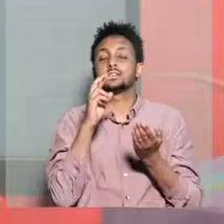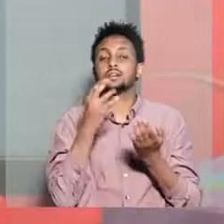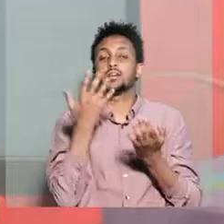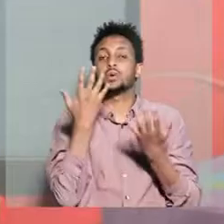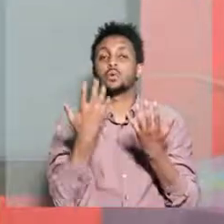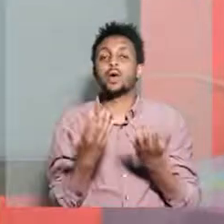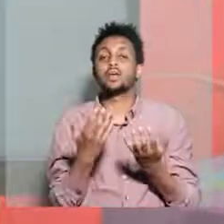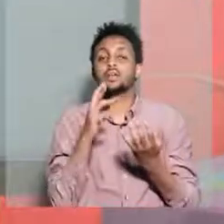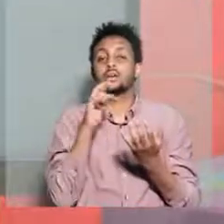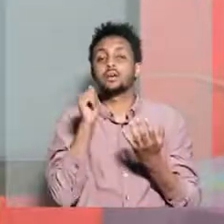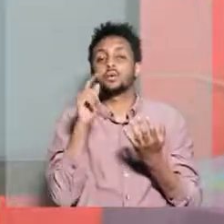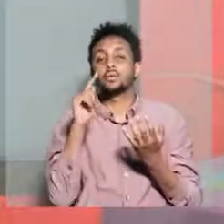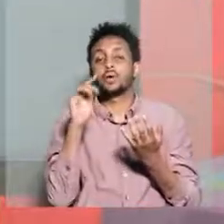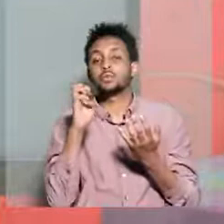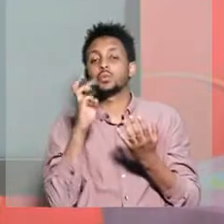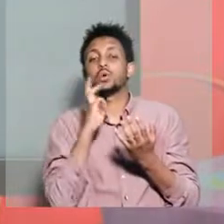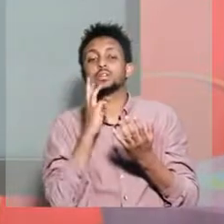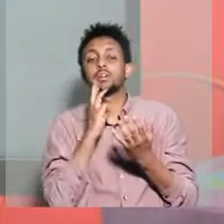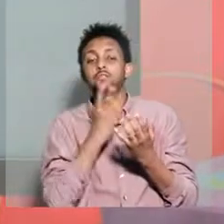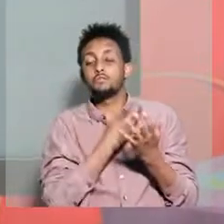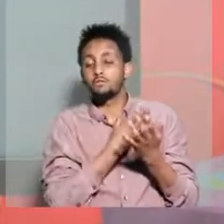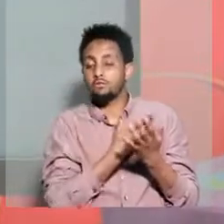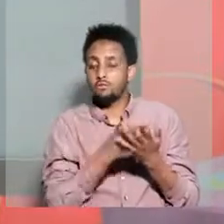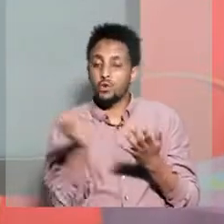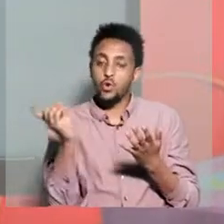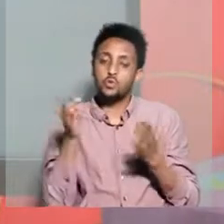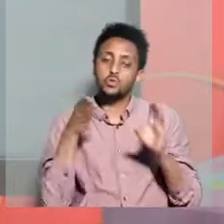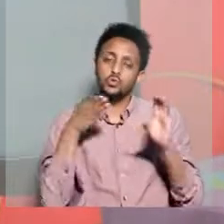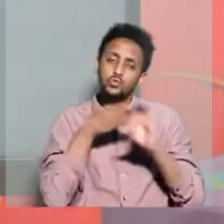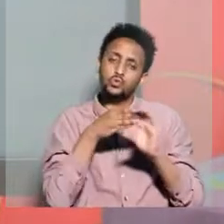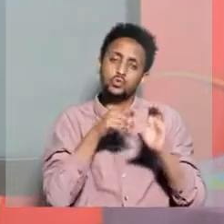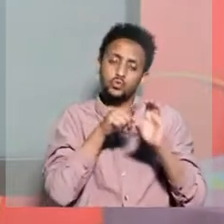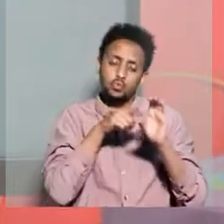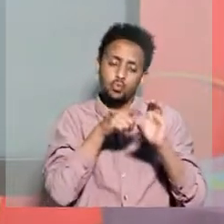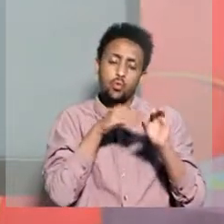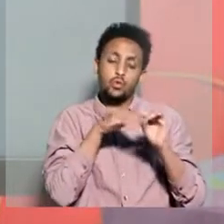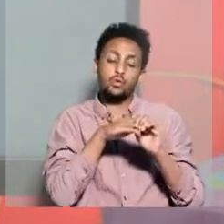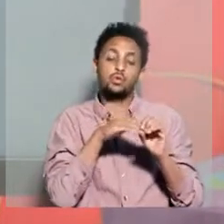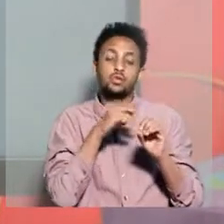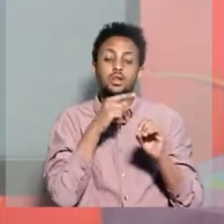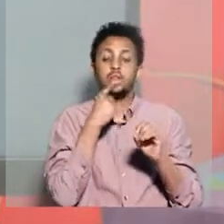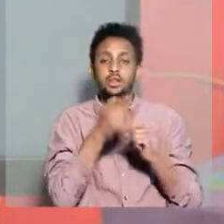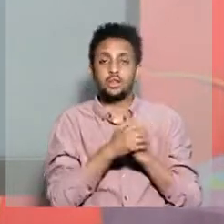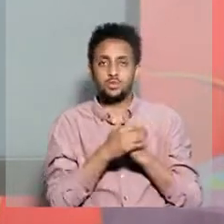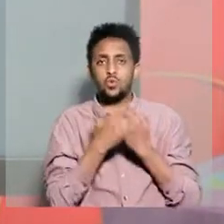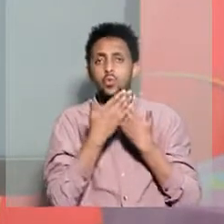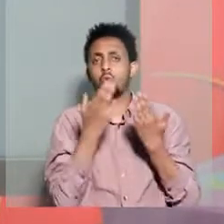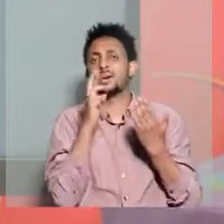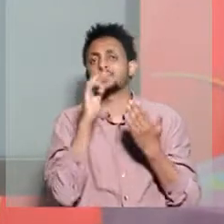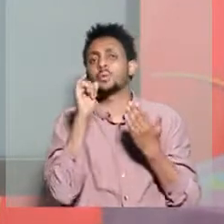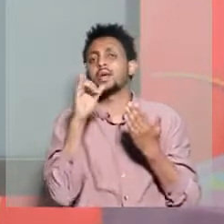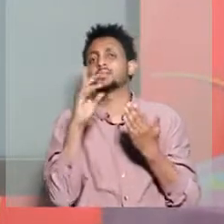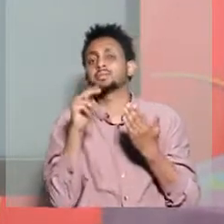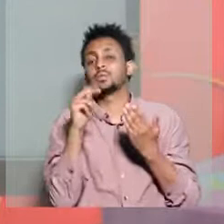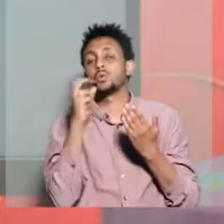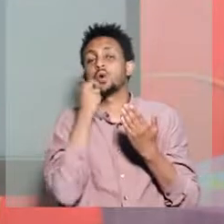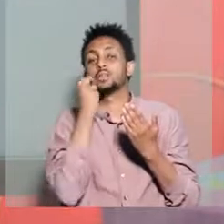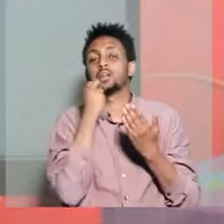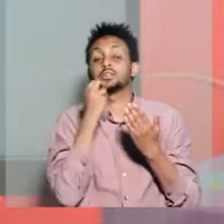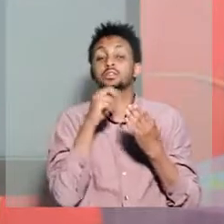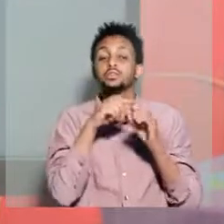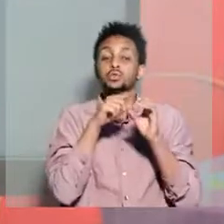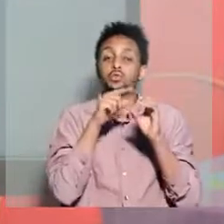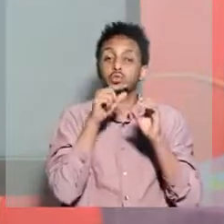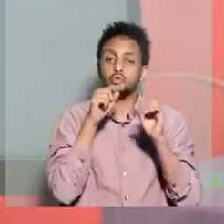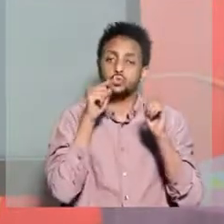At what rate does the water flows through the smaller pipe? This is what it says. At what rate does the water flows through